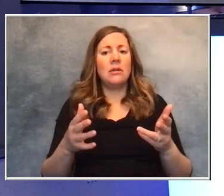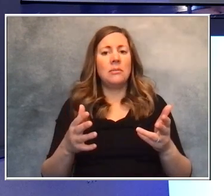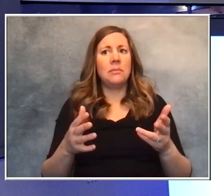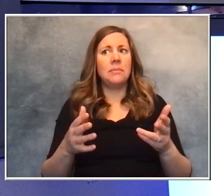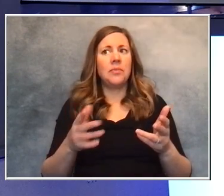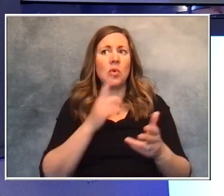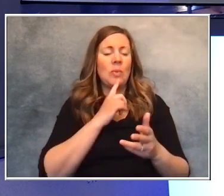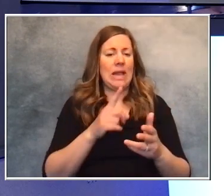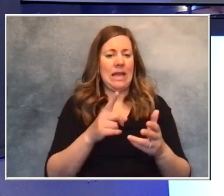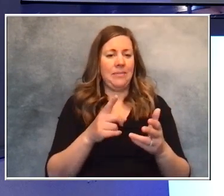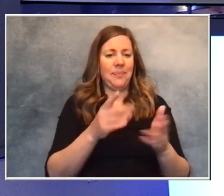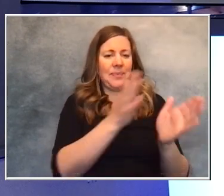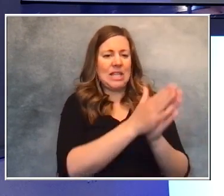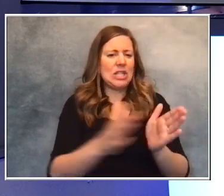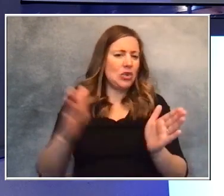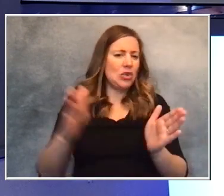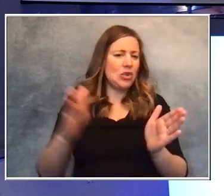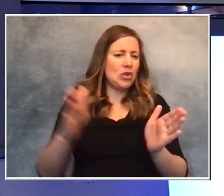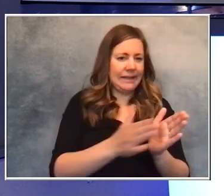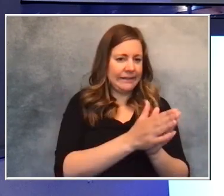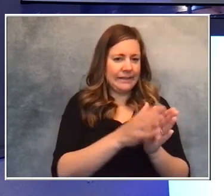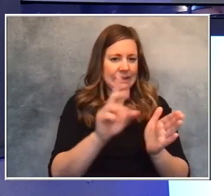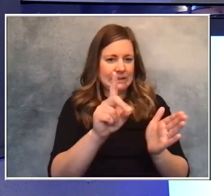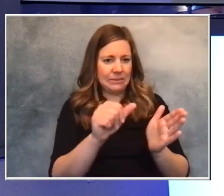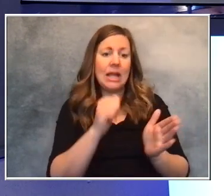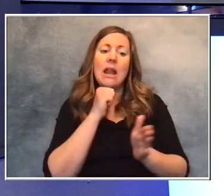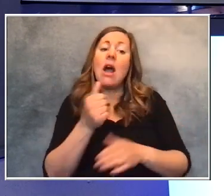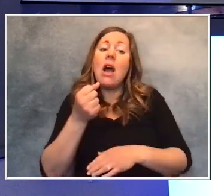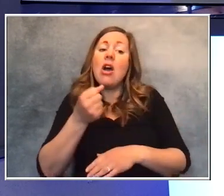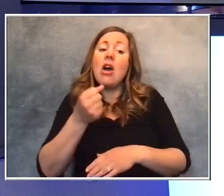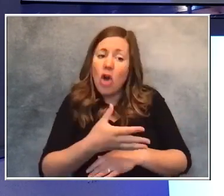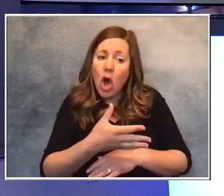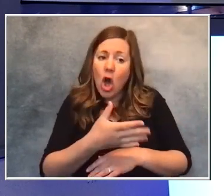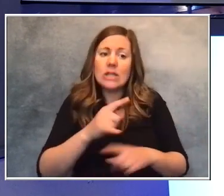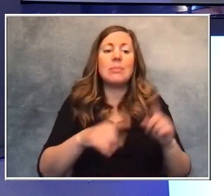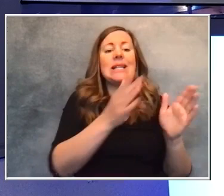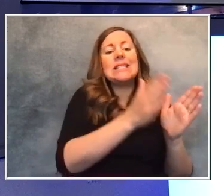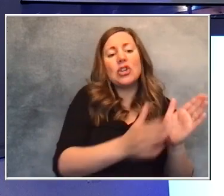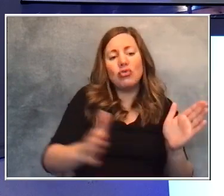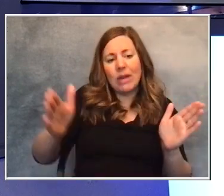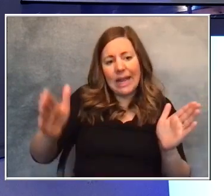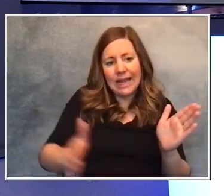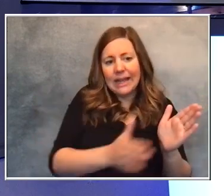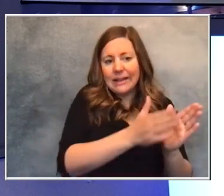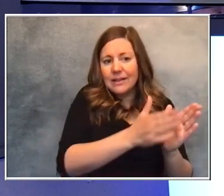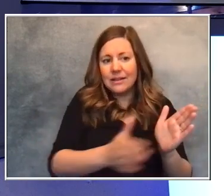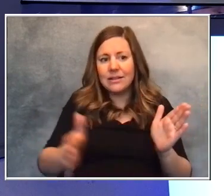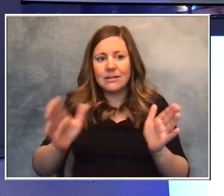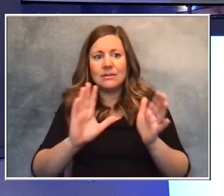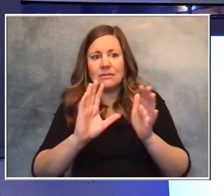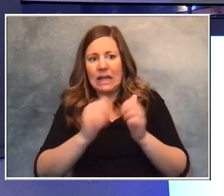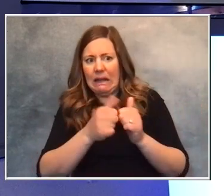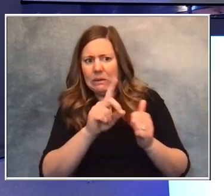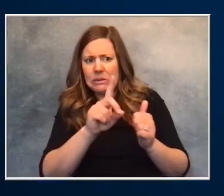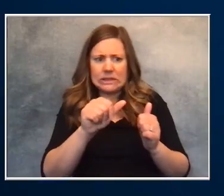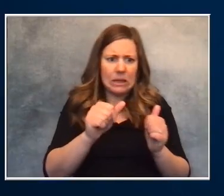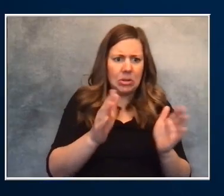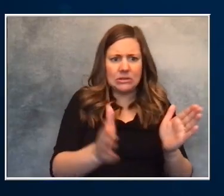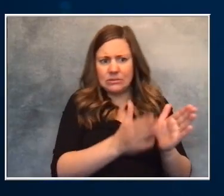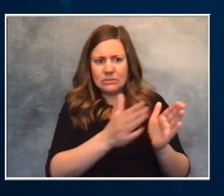of the disability, not necessarily the cause of the disability. That's right. It's a lot of it has to do with how disabled are you from any single disease.